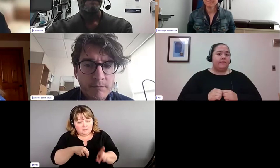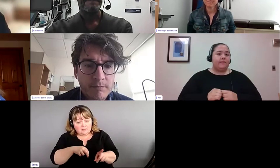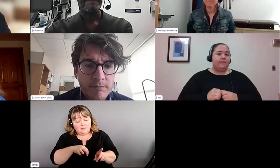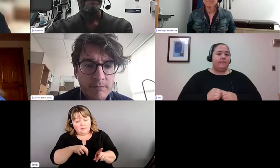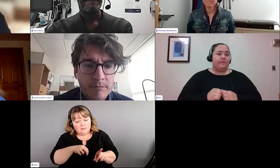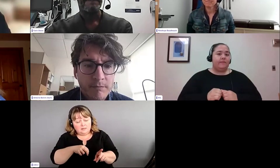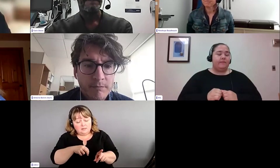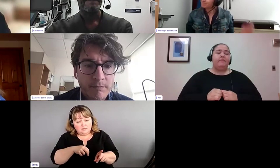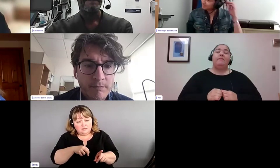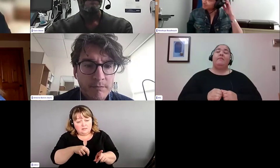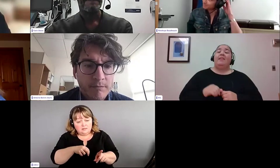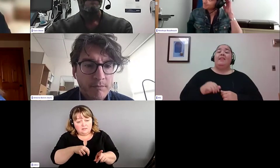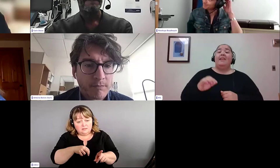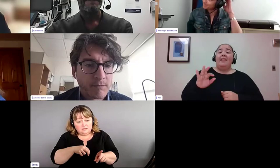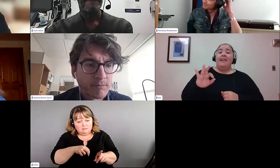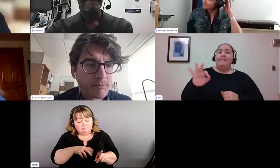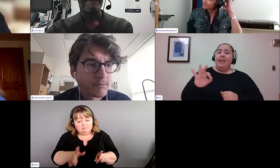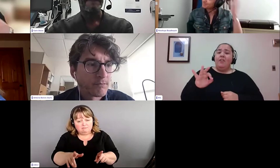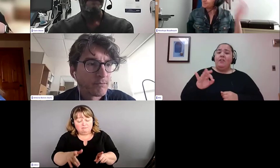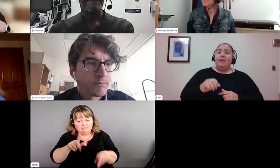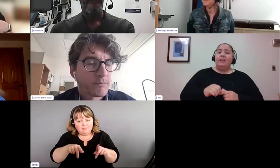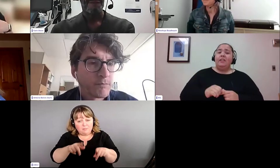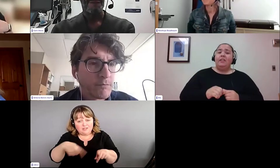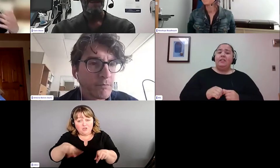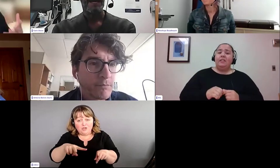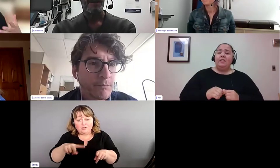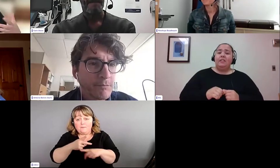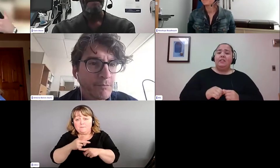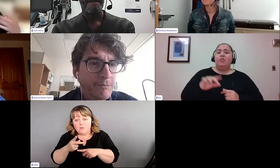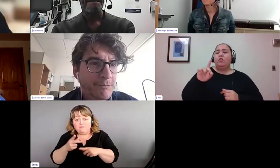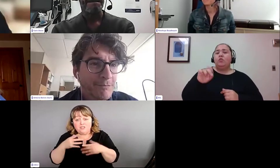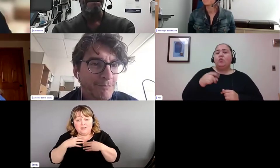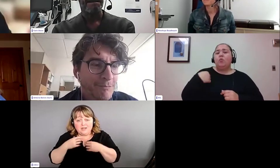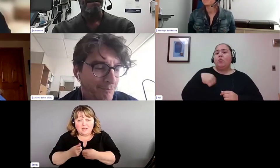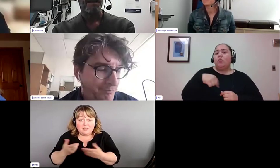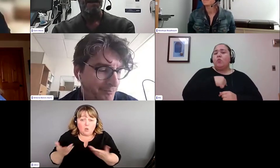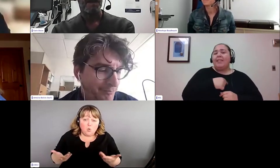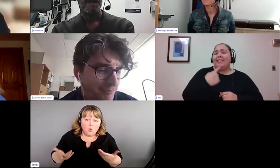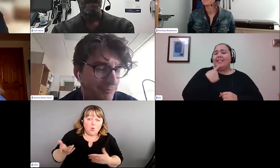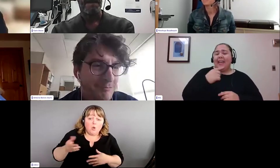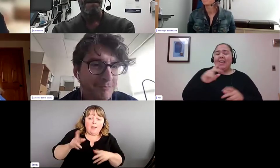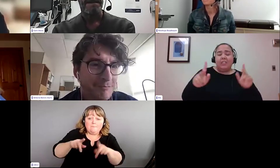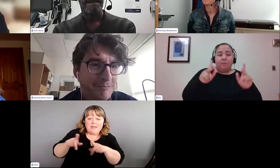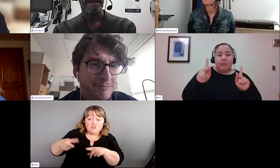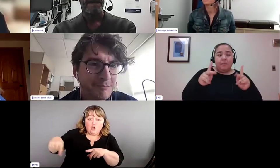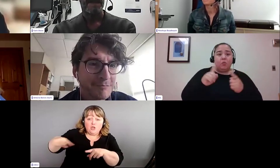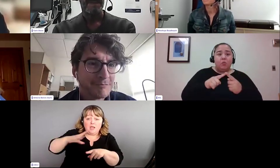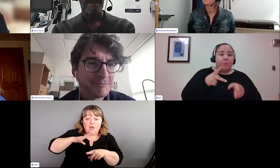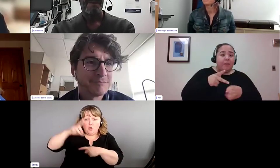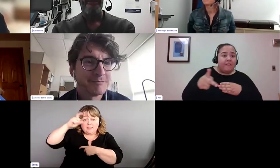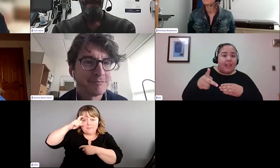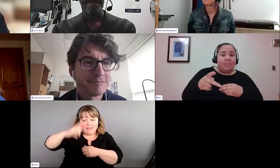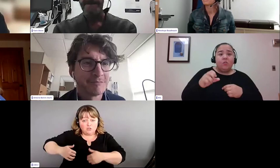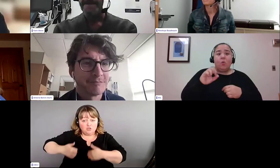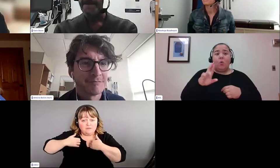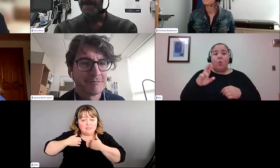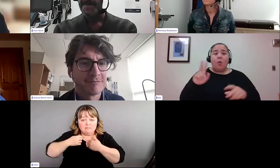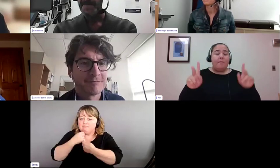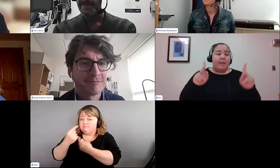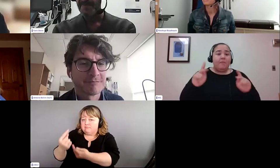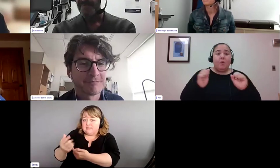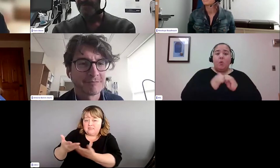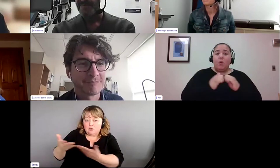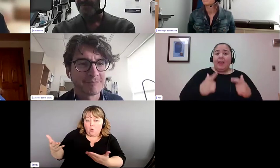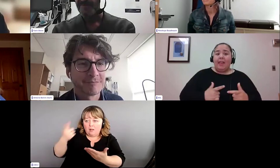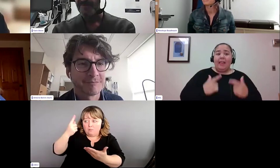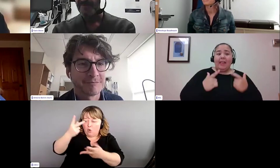Farron, what do we say to people, either to professionals or even to people who have life